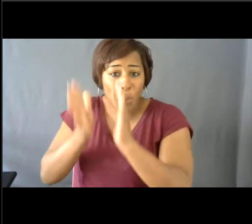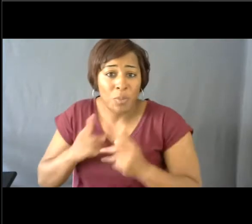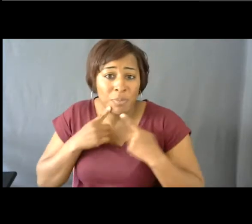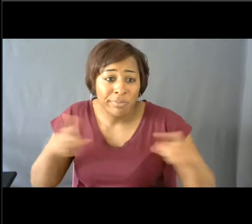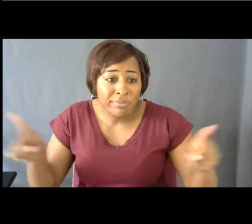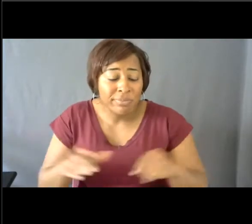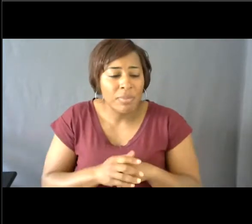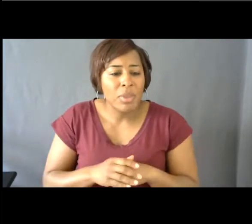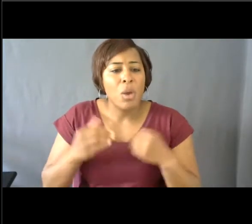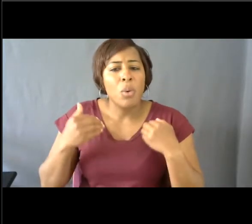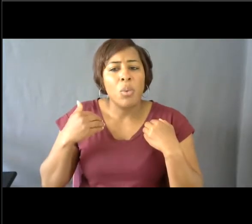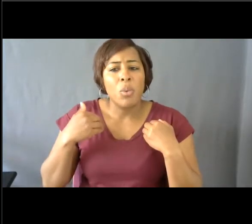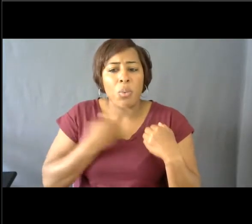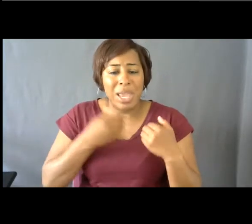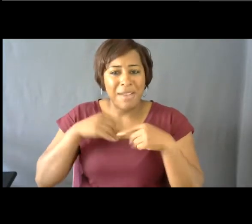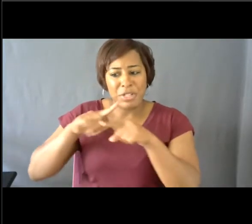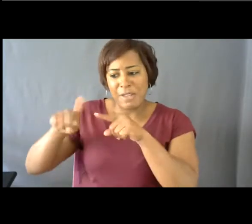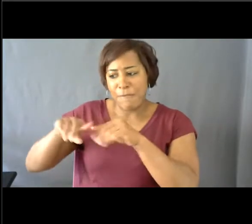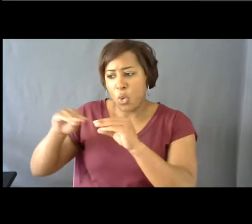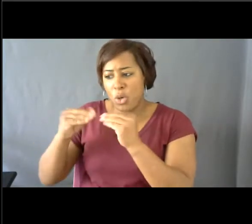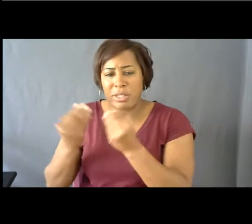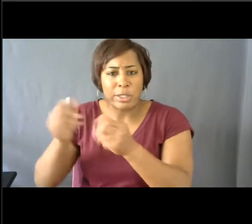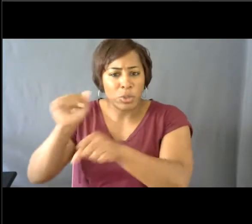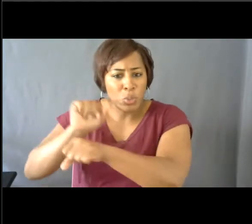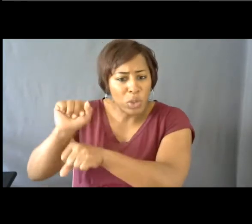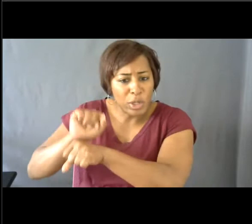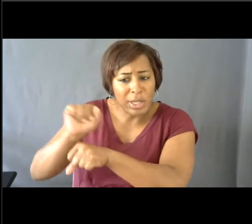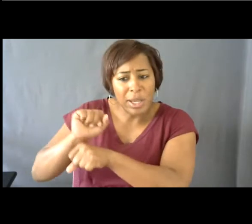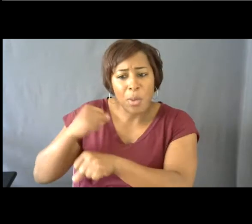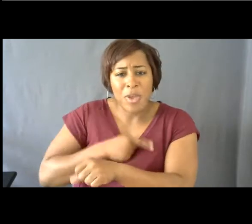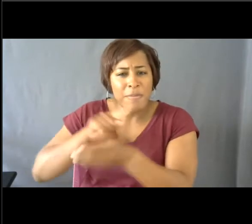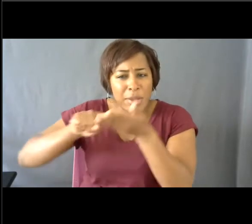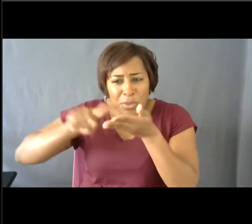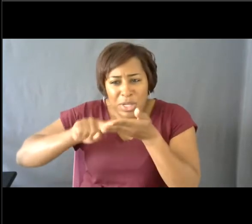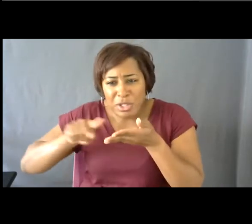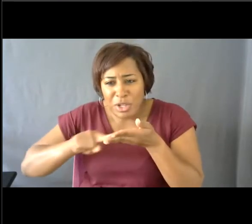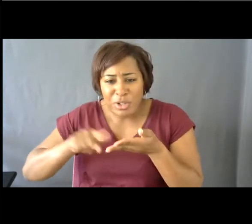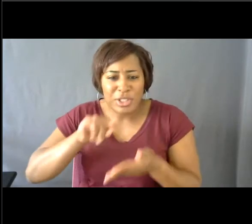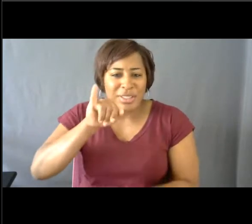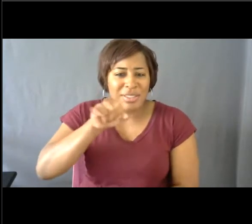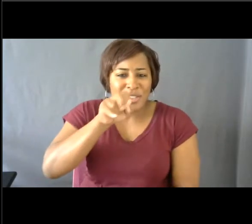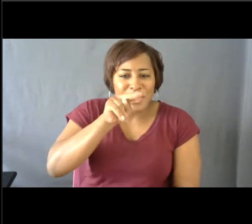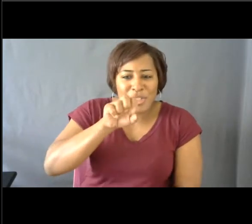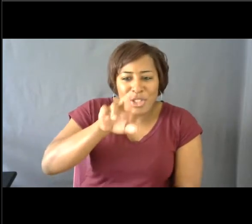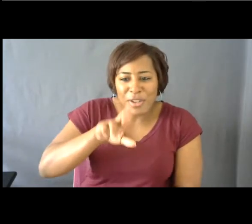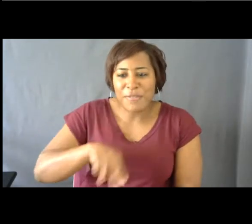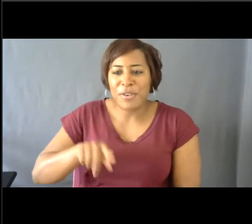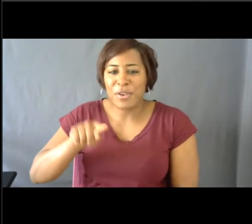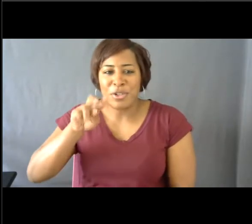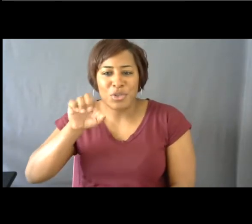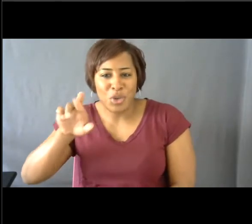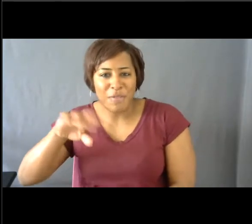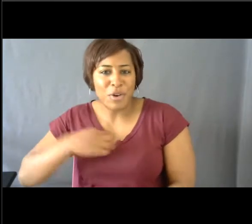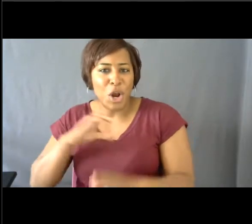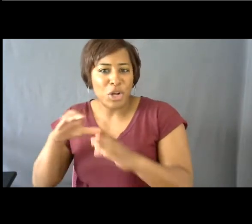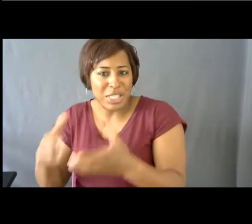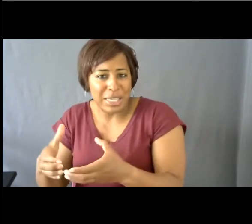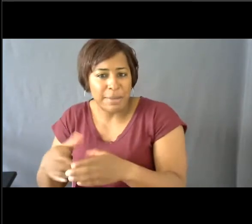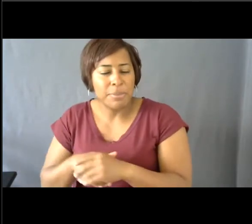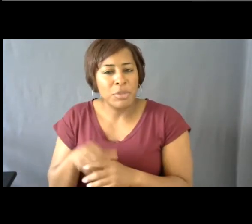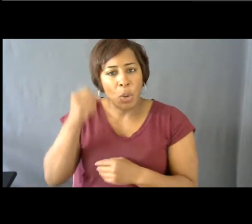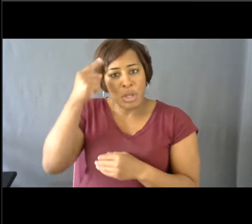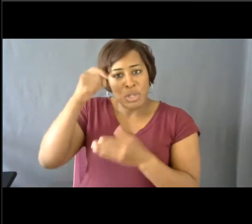working on this, and we've been exploring that, Jennifer and Trevor and our team. And so what we're trying to do as researchers is